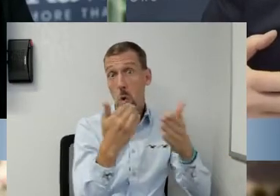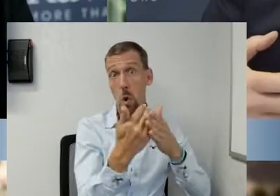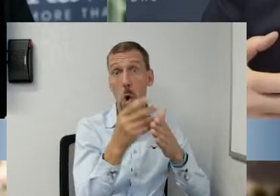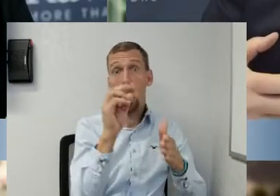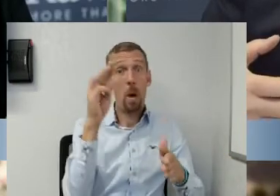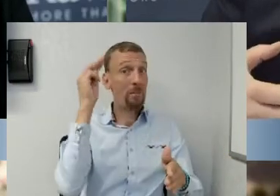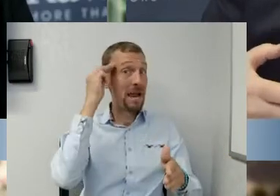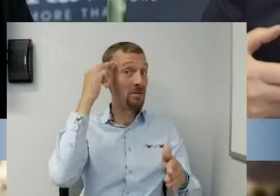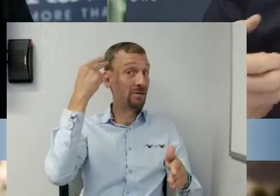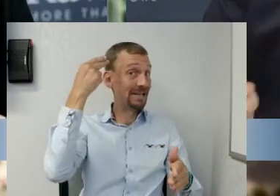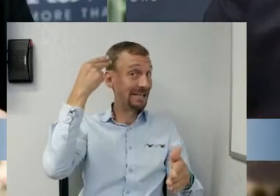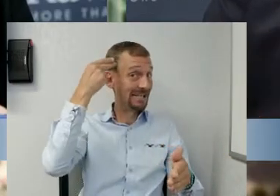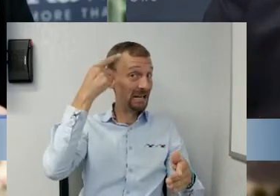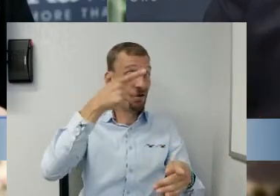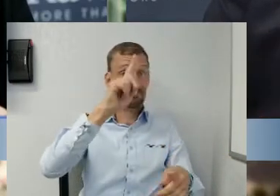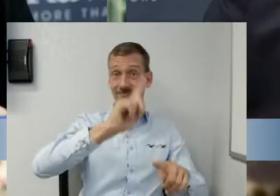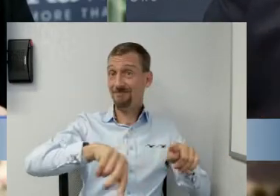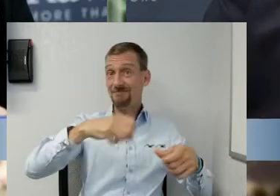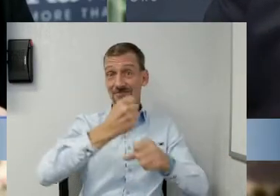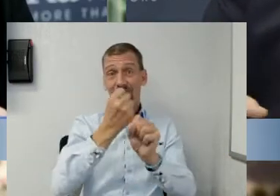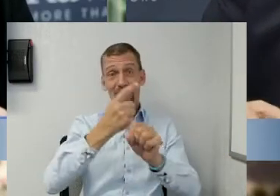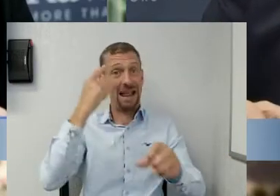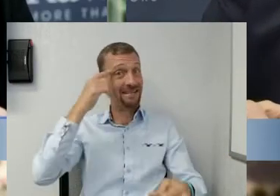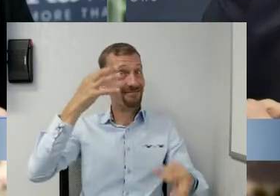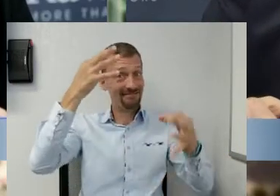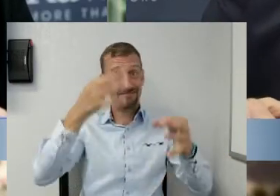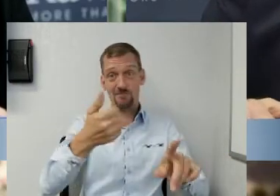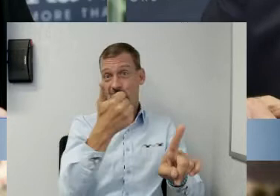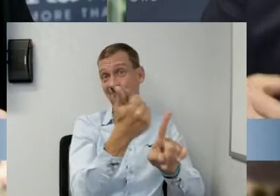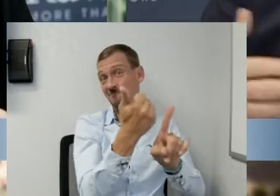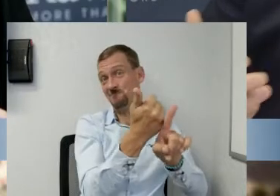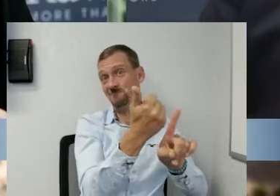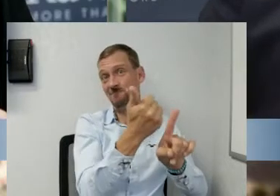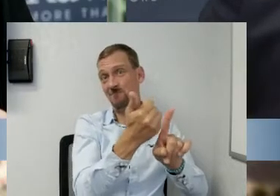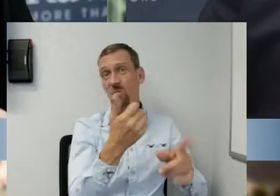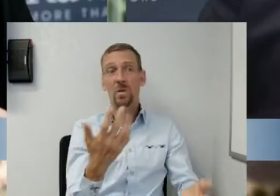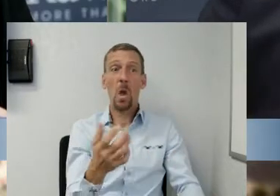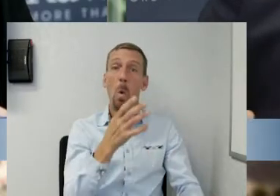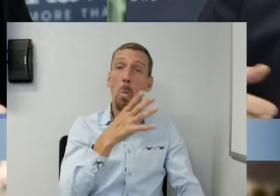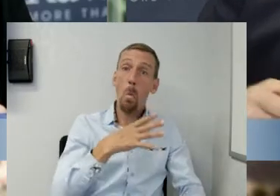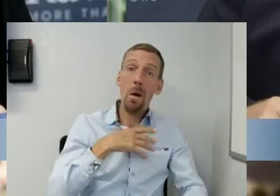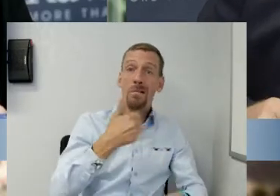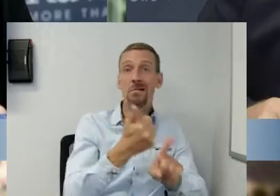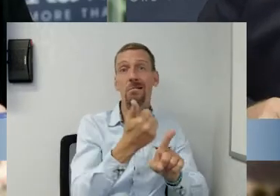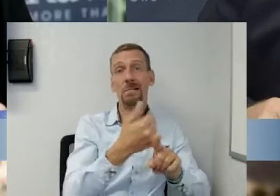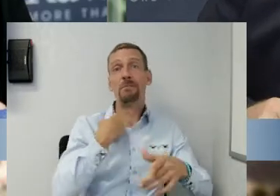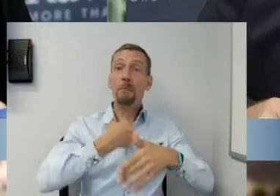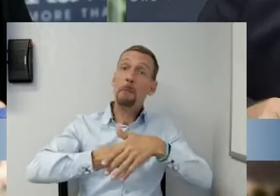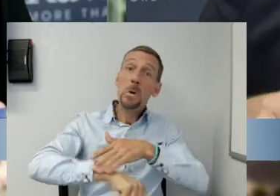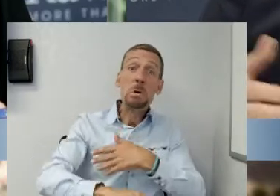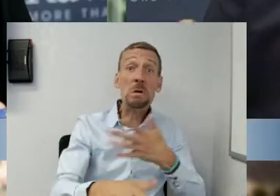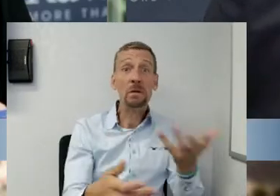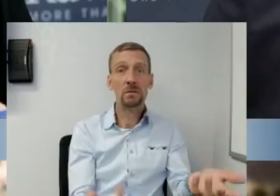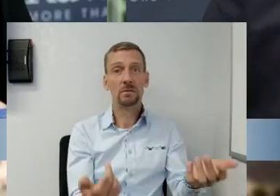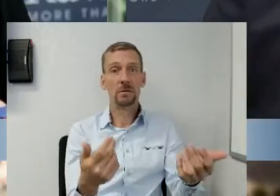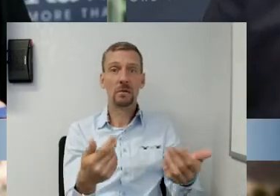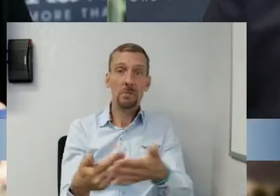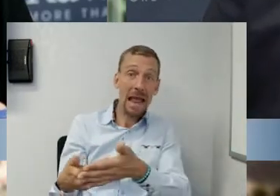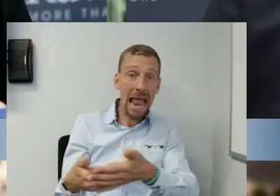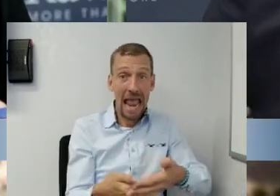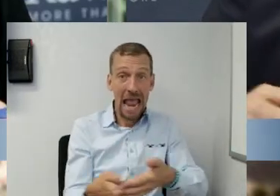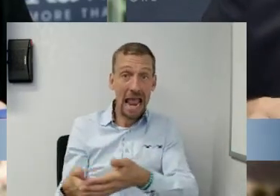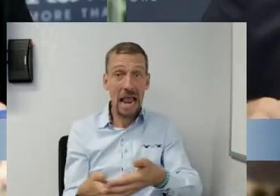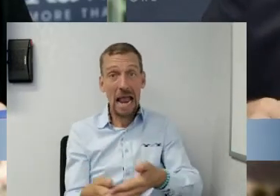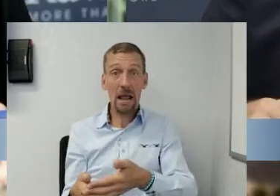health challenges, can't really make decisions for themselves, a woman having birth, a child, a